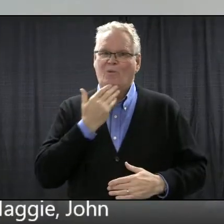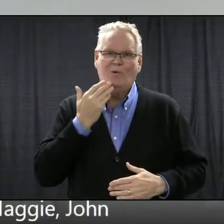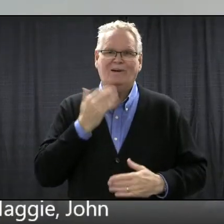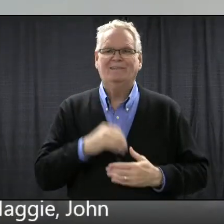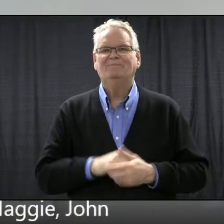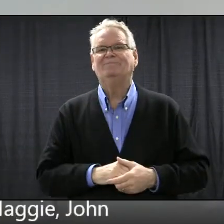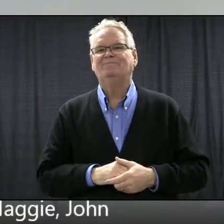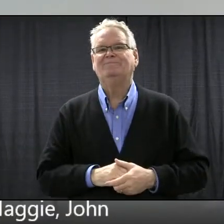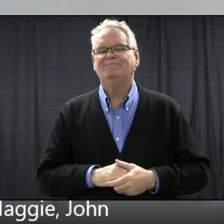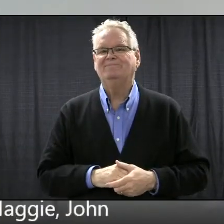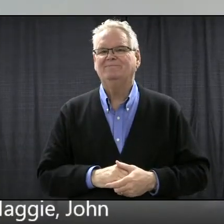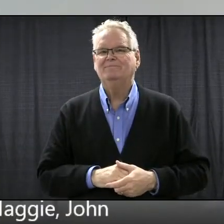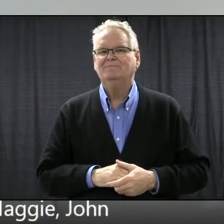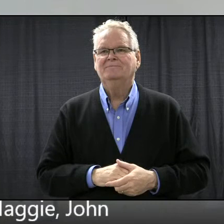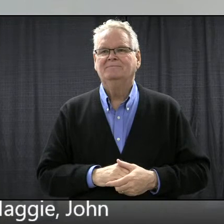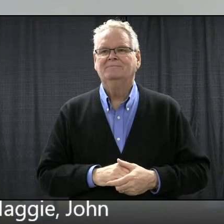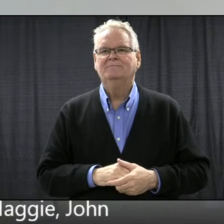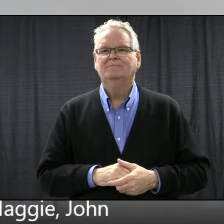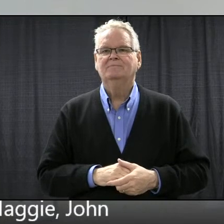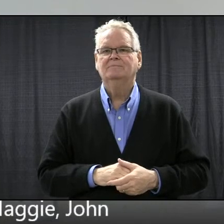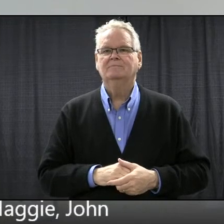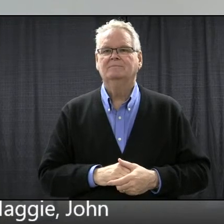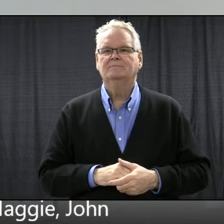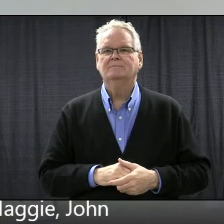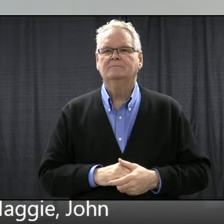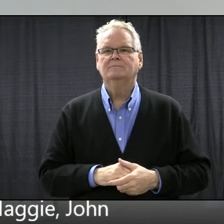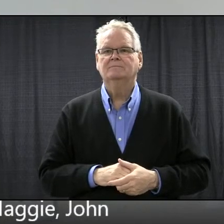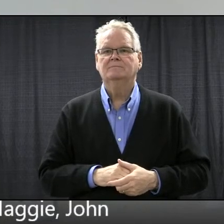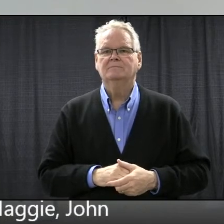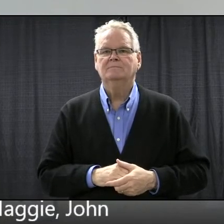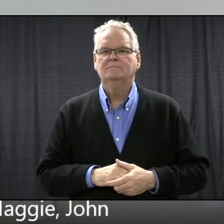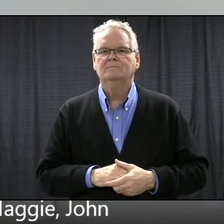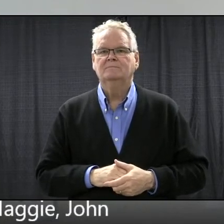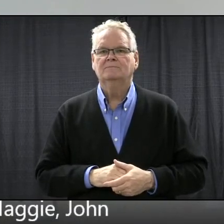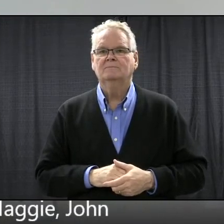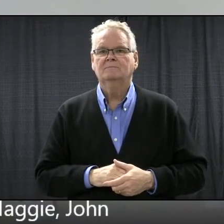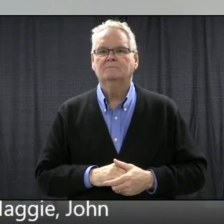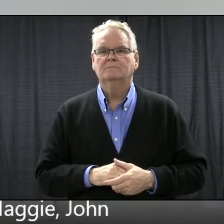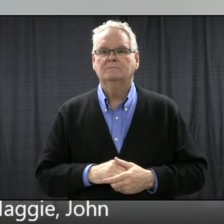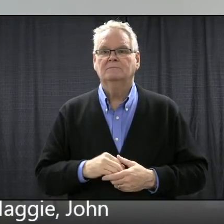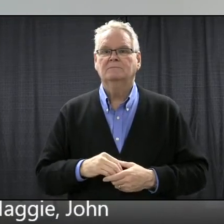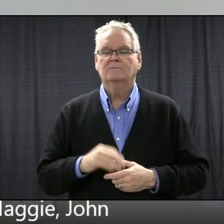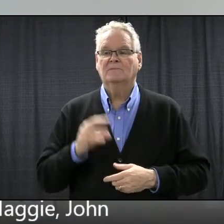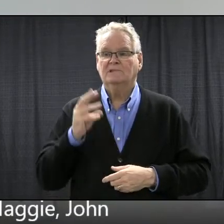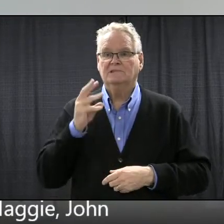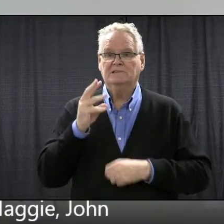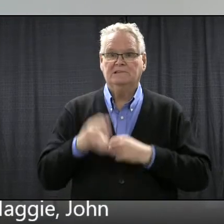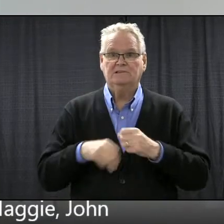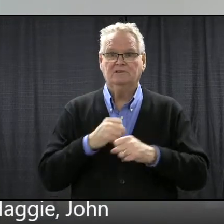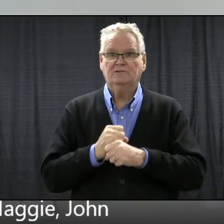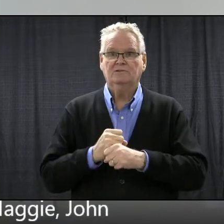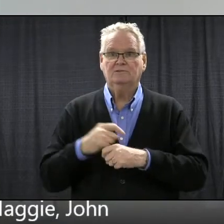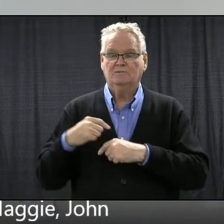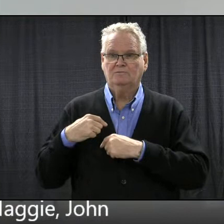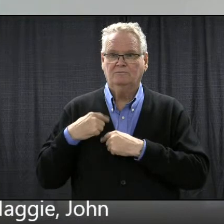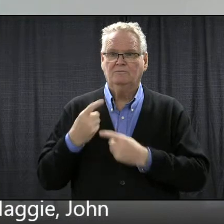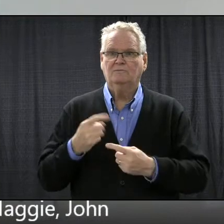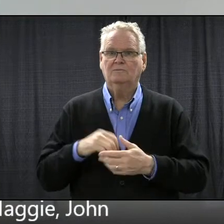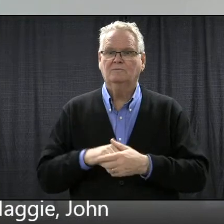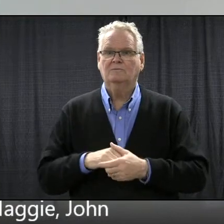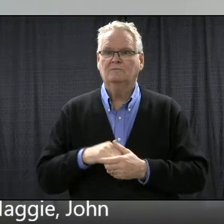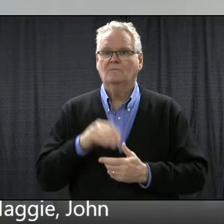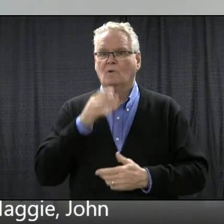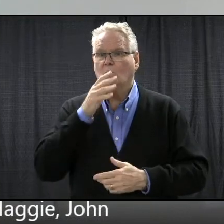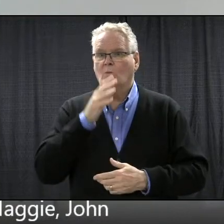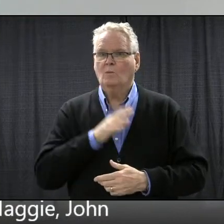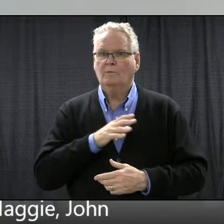is Arthropognosis Awareness Day. Each year, for the last 6 years, I've been visited by a young lady called Casey Ebstery, who